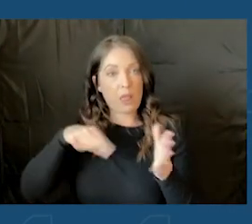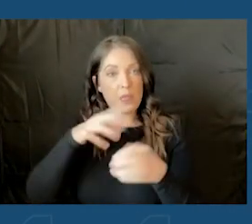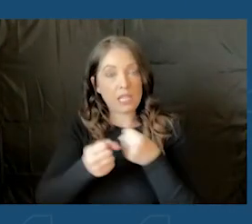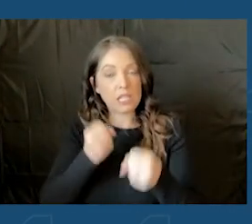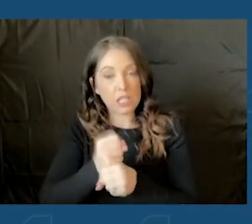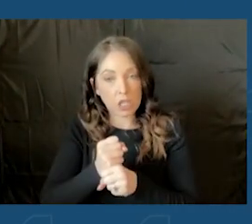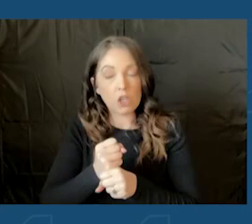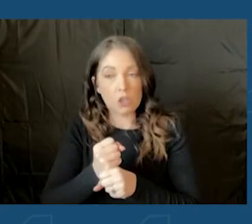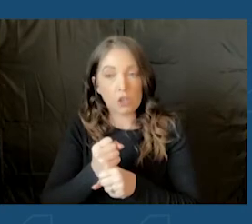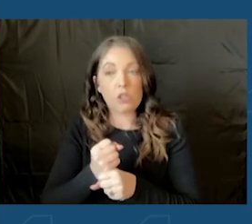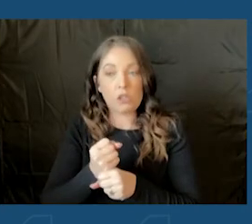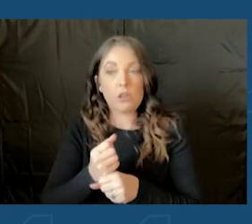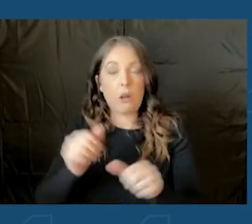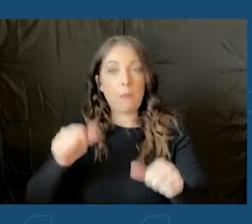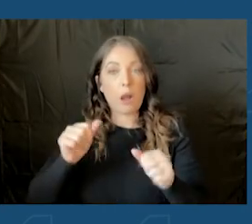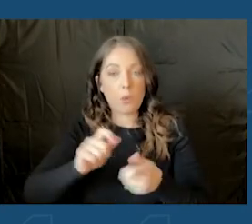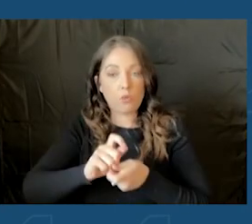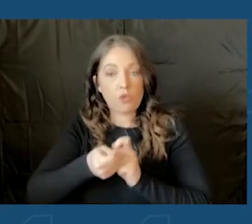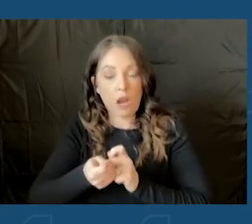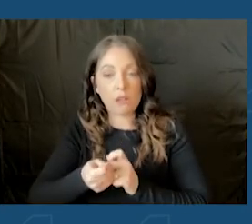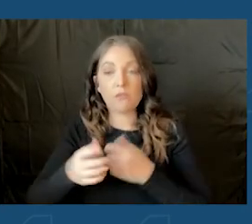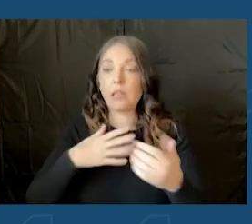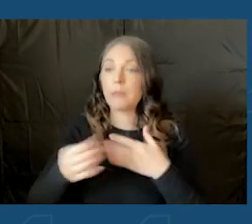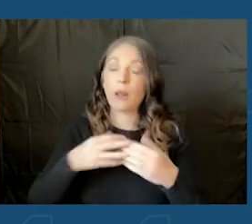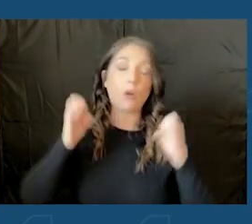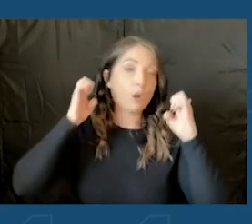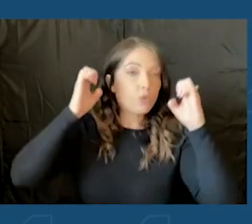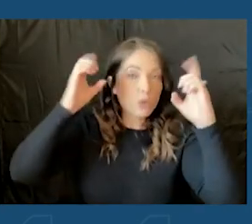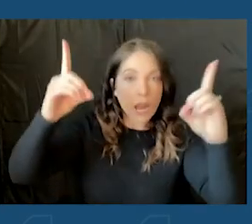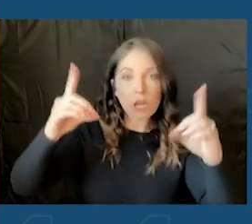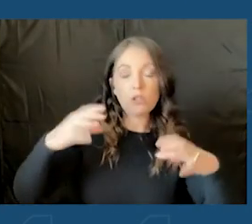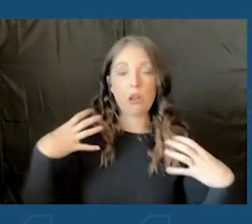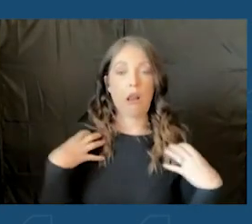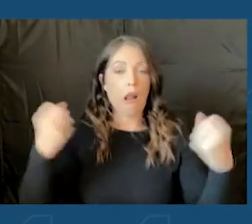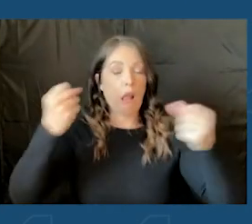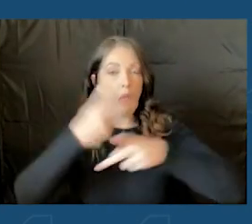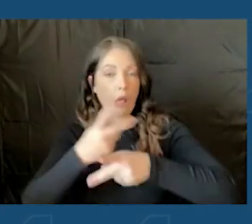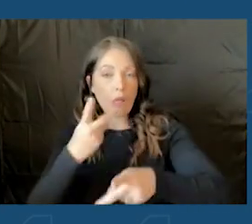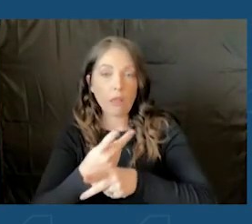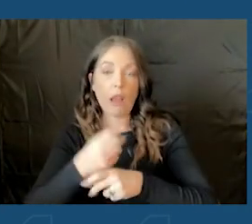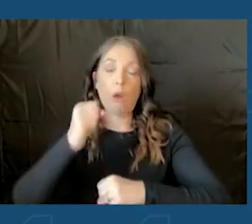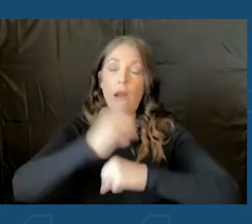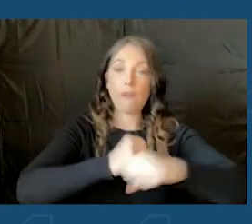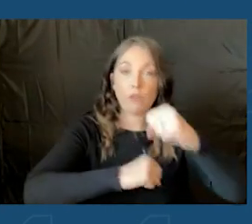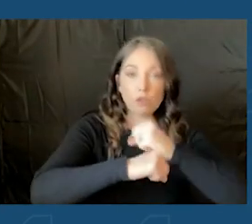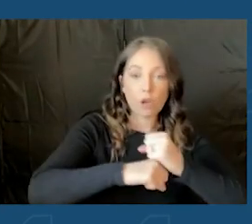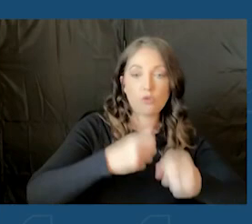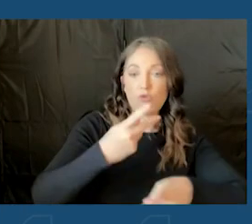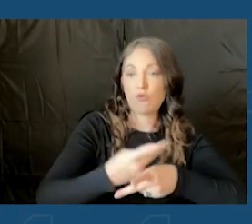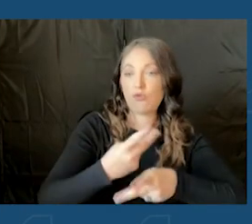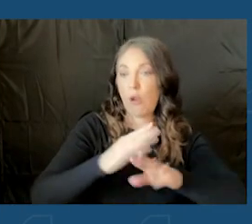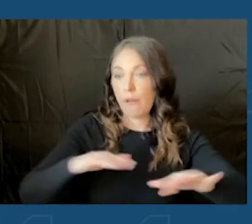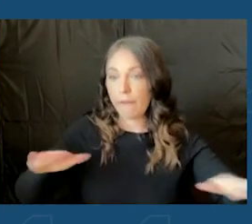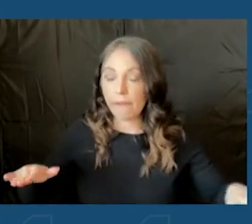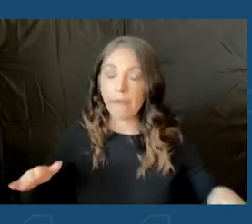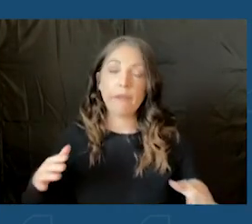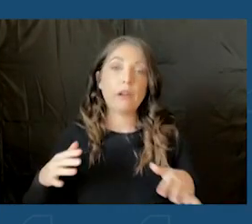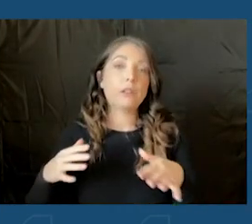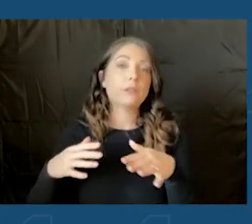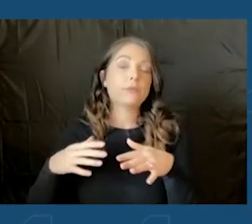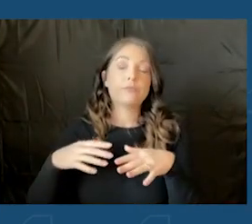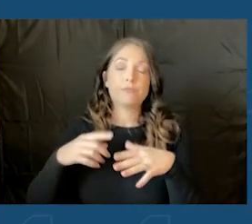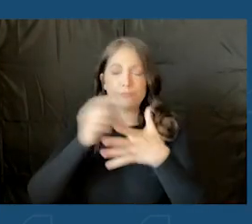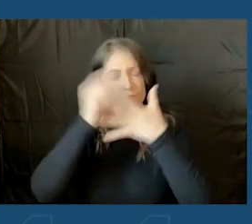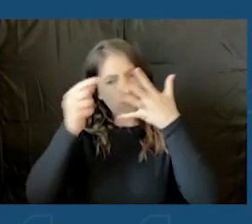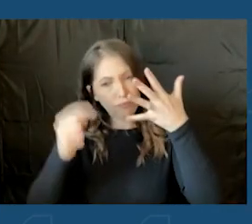transformative, whether it's in education, healthcare, infrastructure, childcare, countless ways that we put in money in many areas